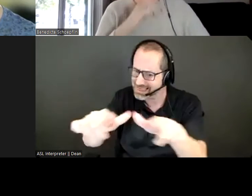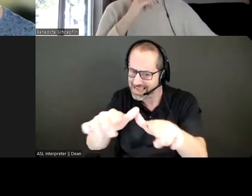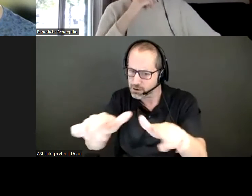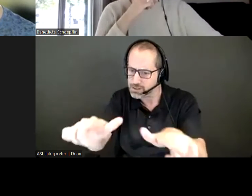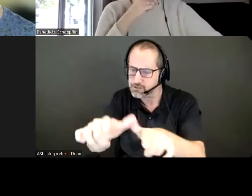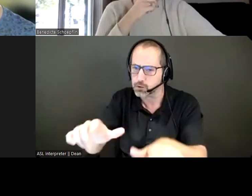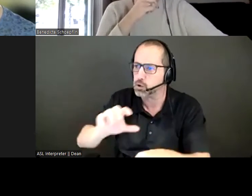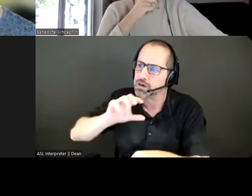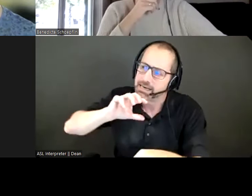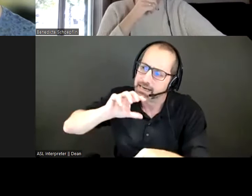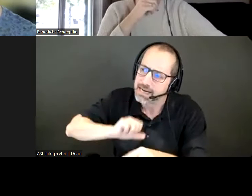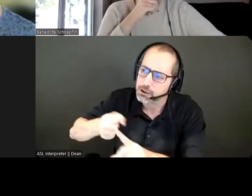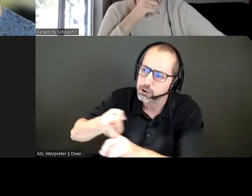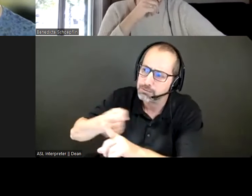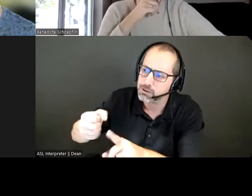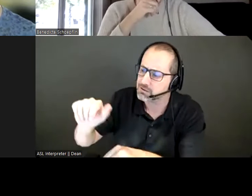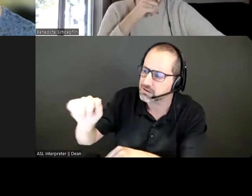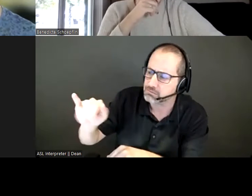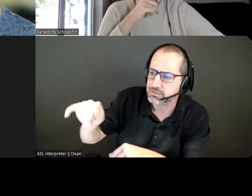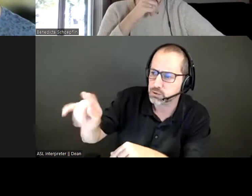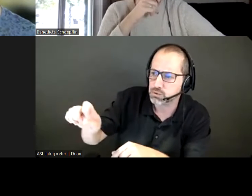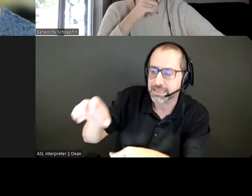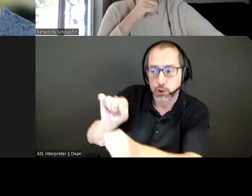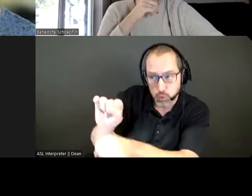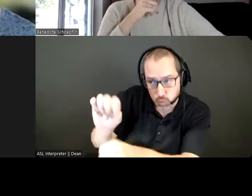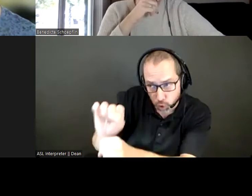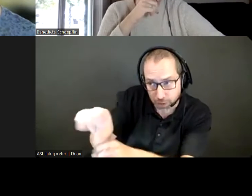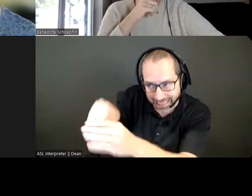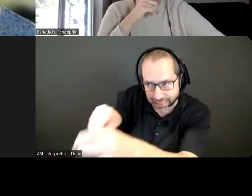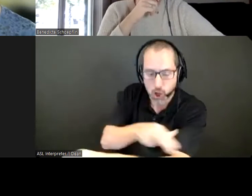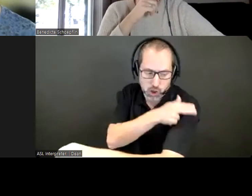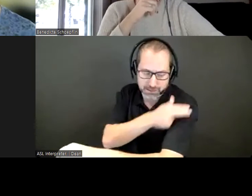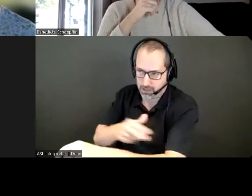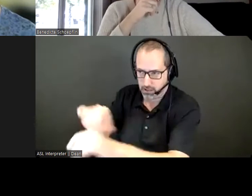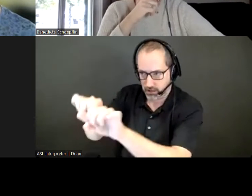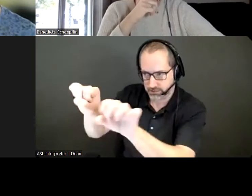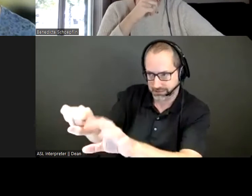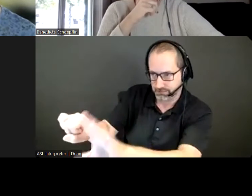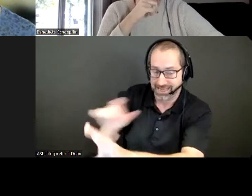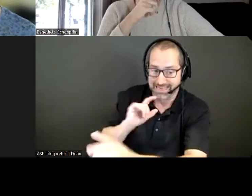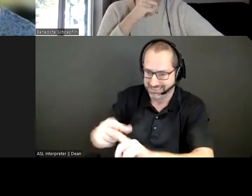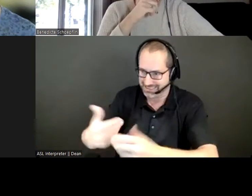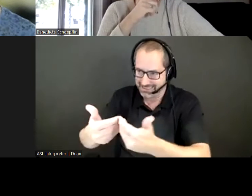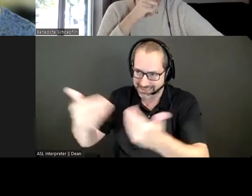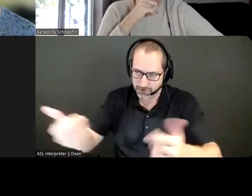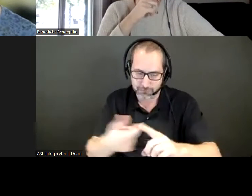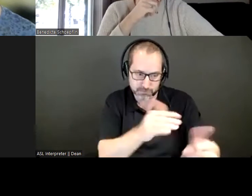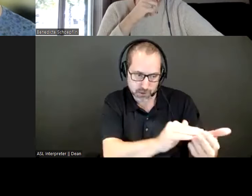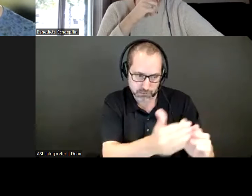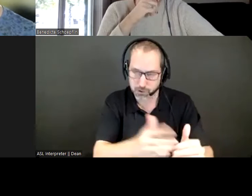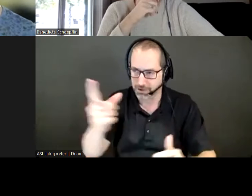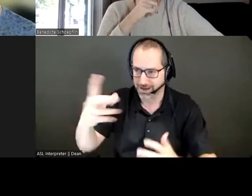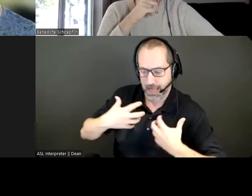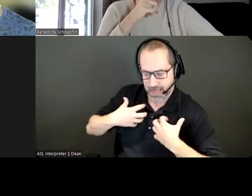you're working in within a hospital sector, which is kind of different from the community within the healthcare sector, and sort of